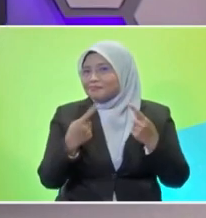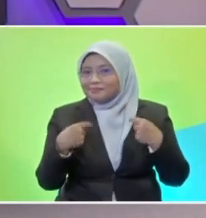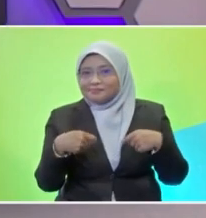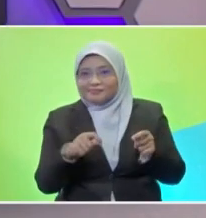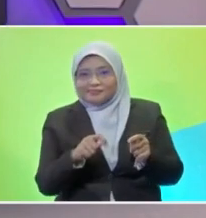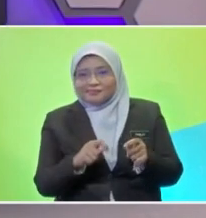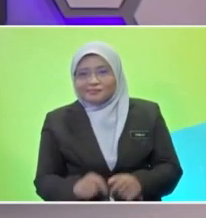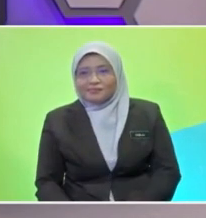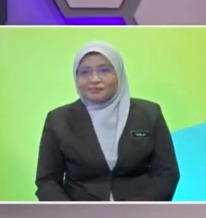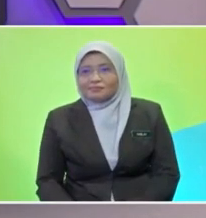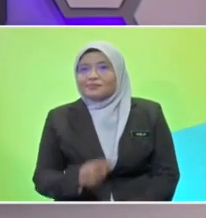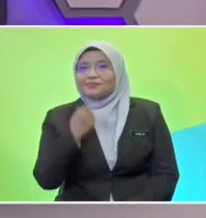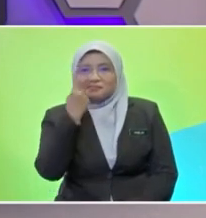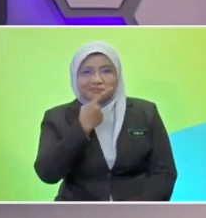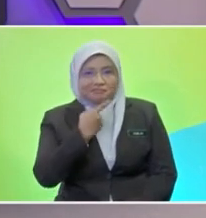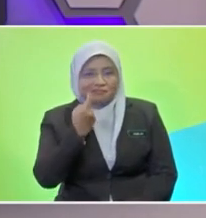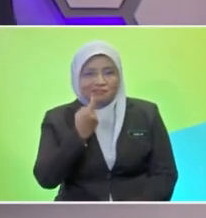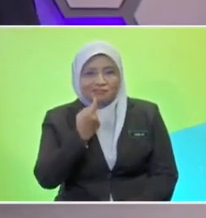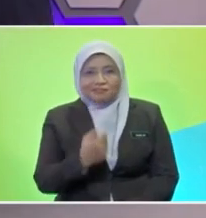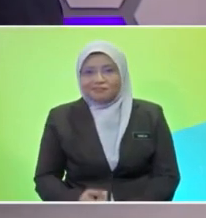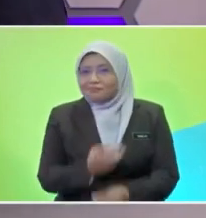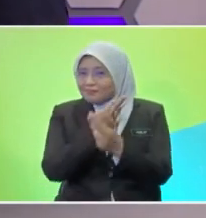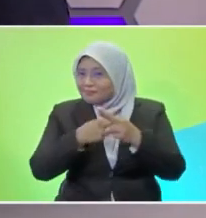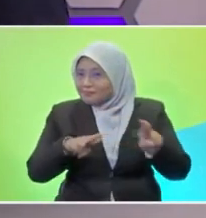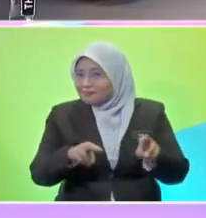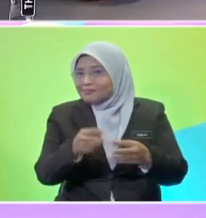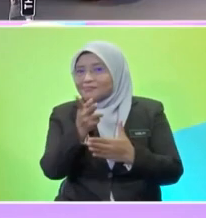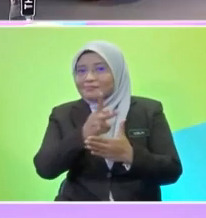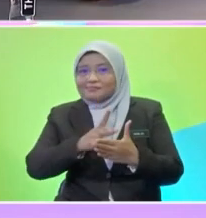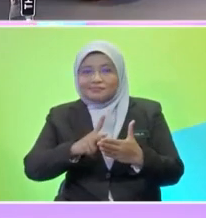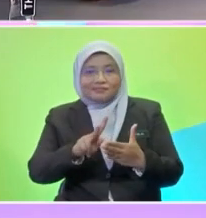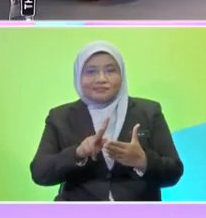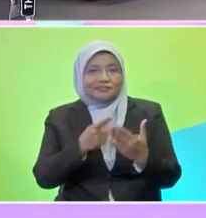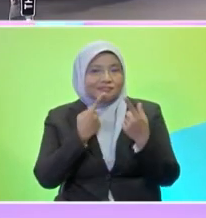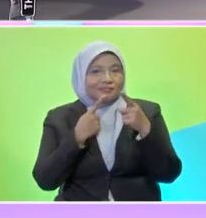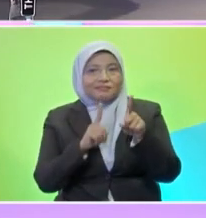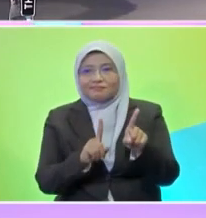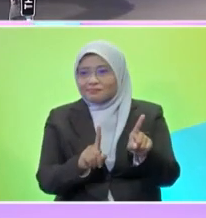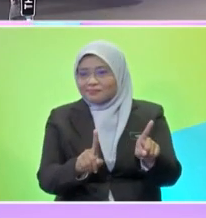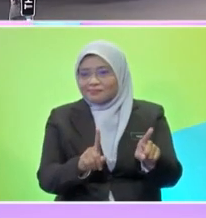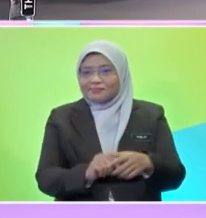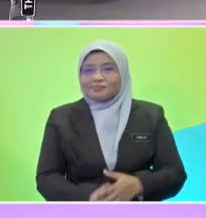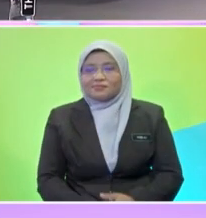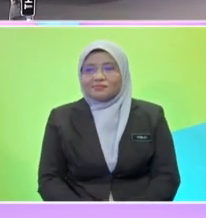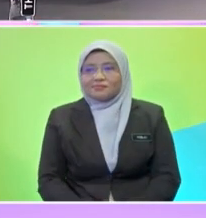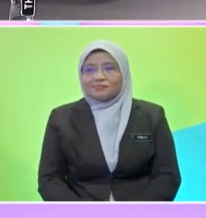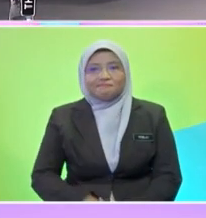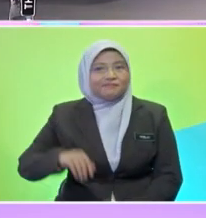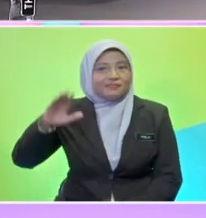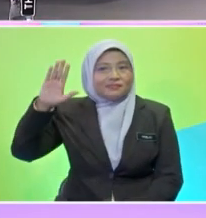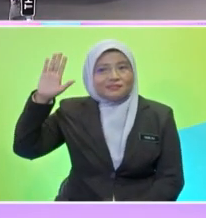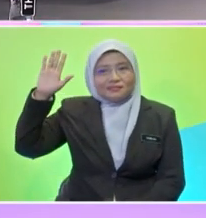Anyone ready to share your question? Anyone? Do we see any raise of hands? Yeah, please raise your hand if you're ready for